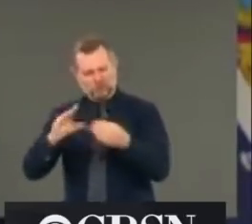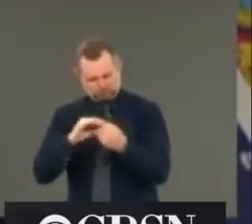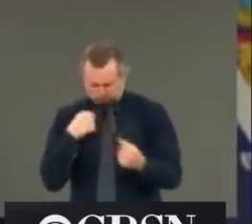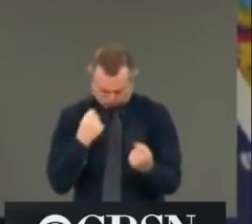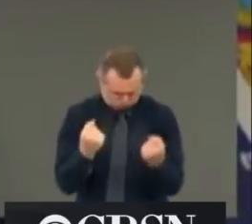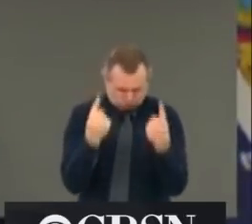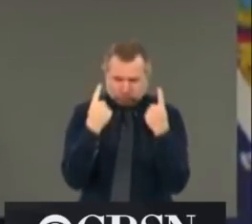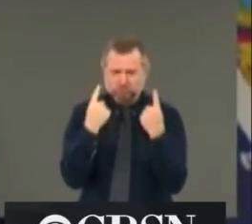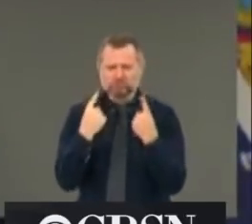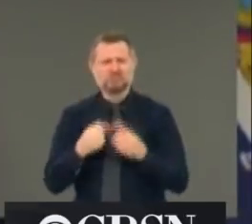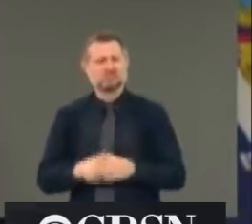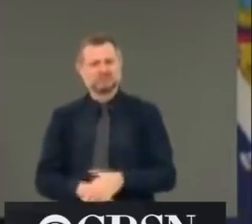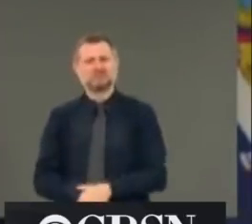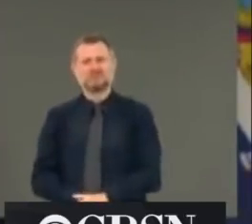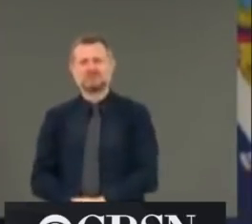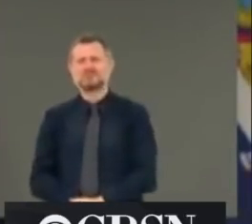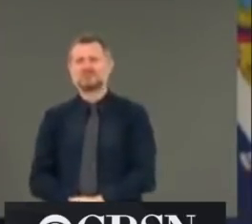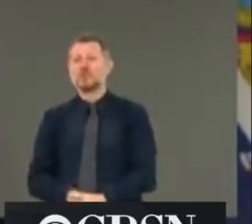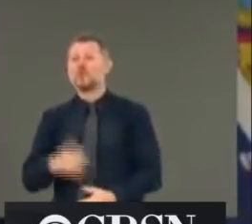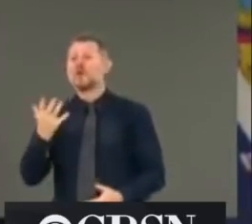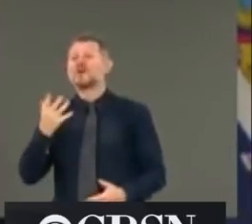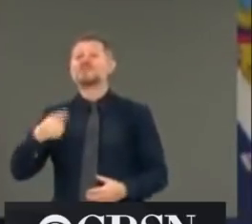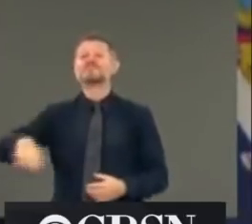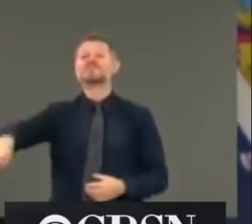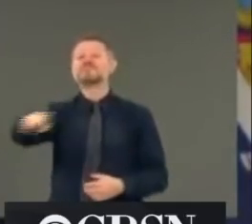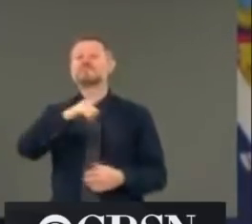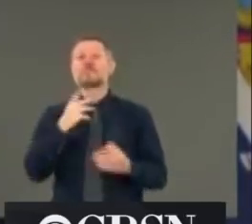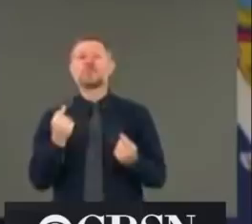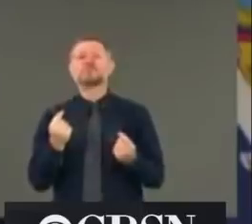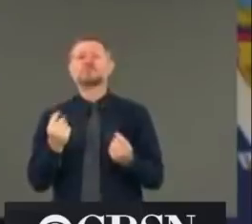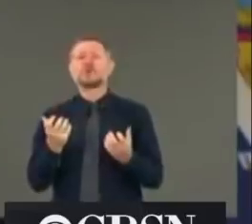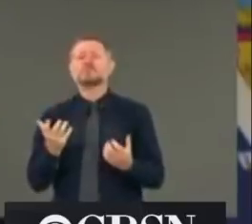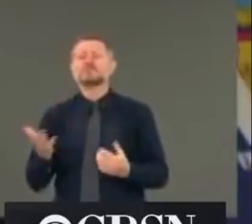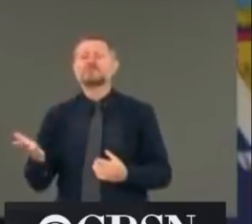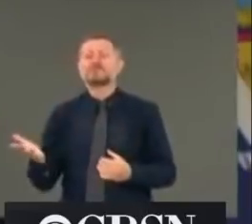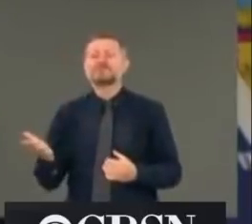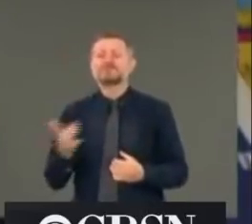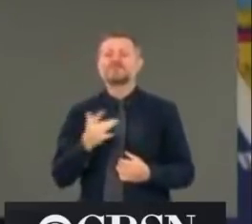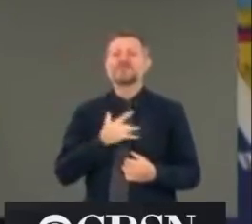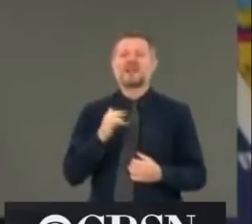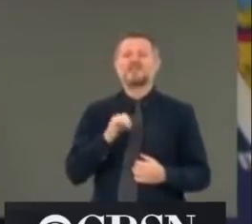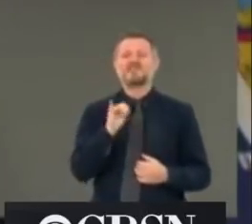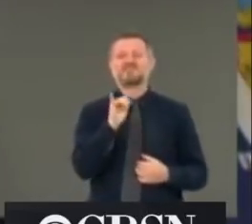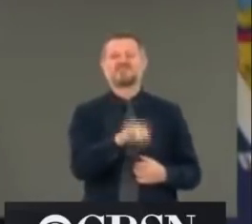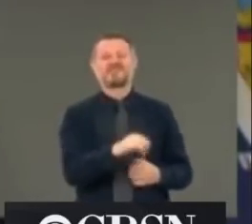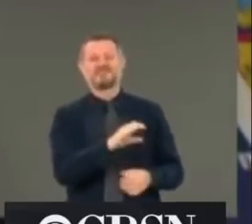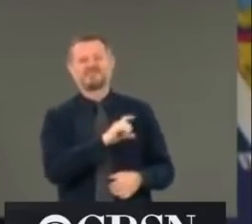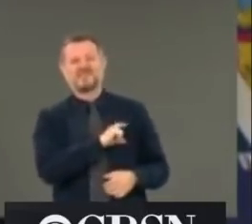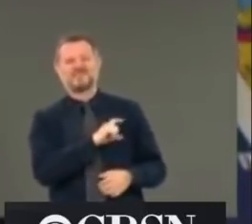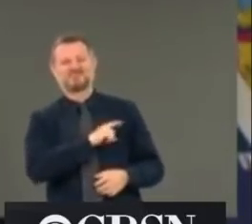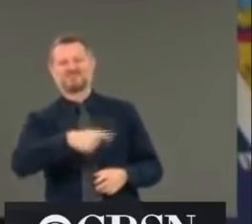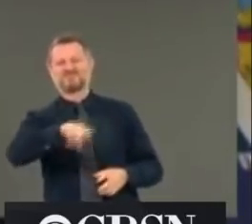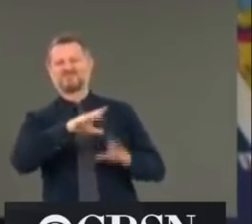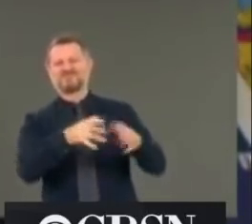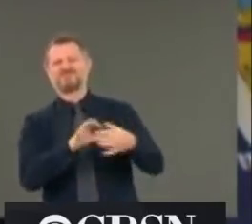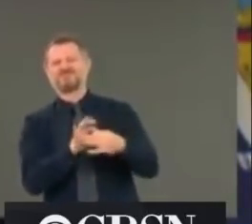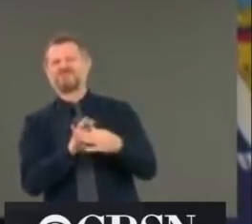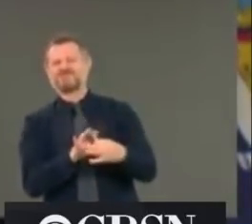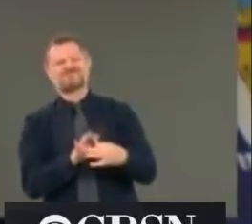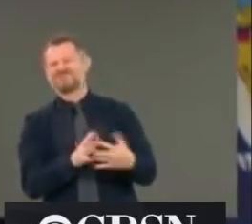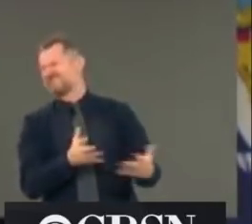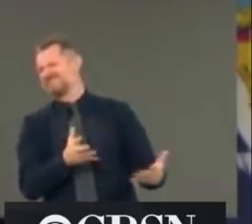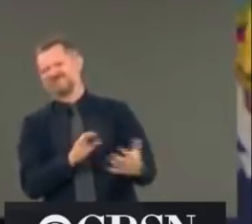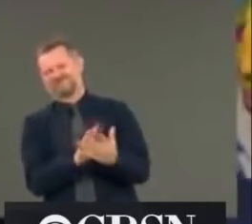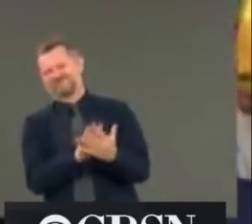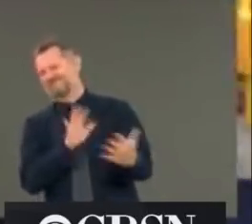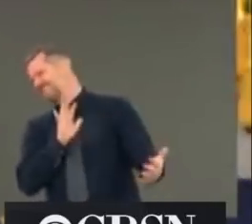And by definition, what the protests say is the relationship is broken between the police and the community. More so